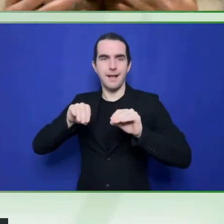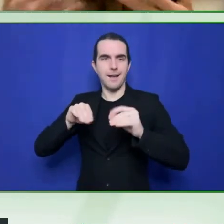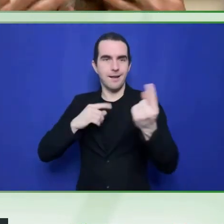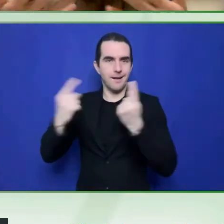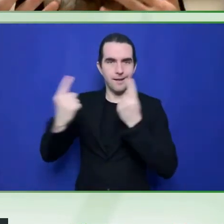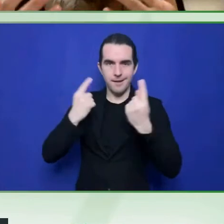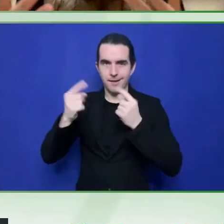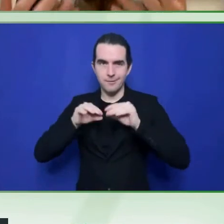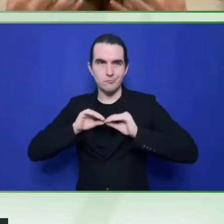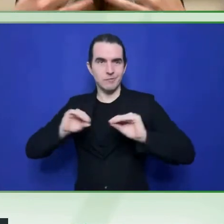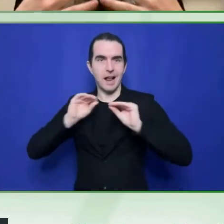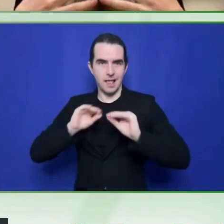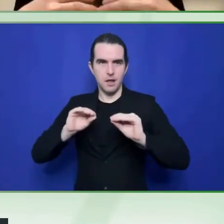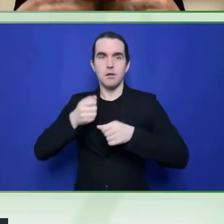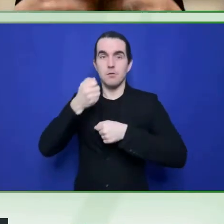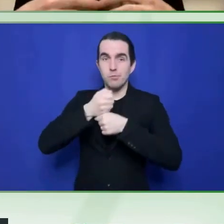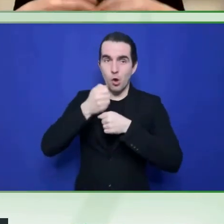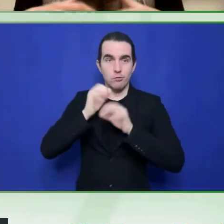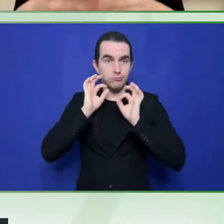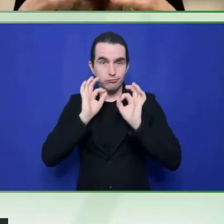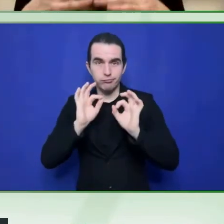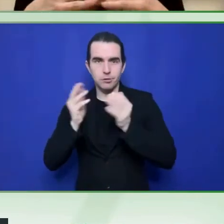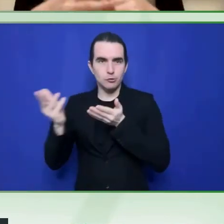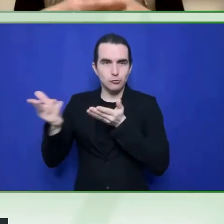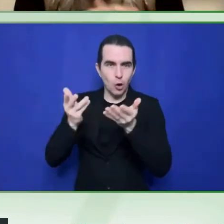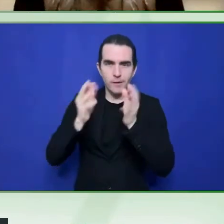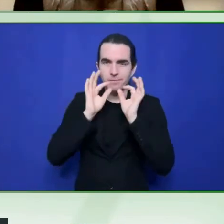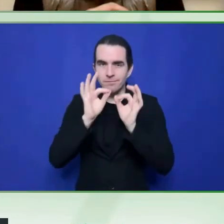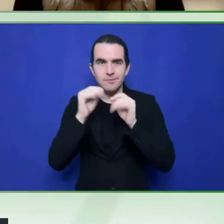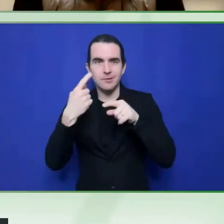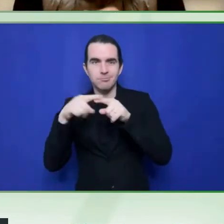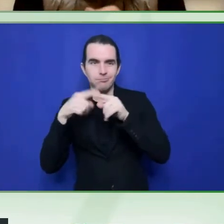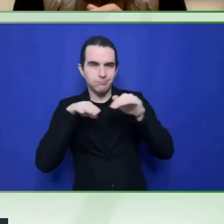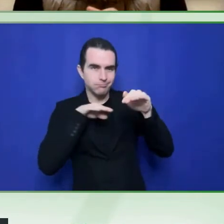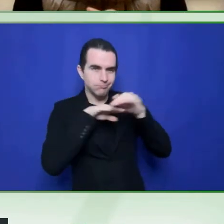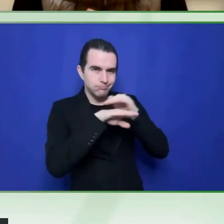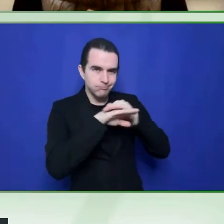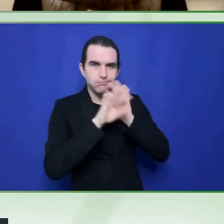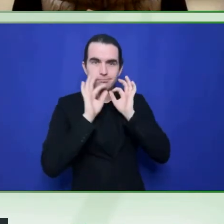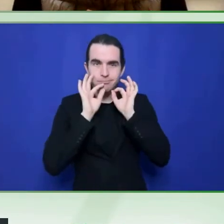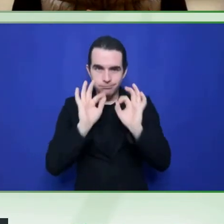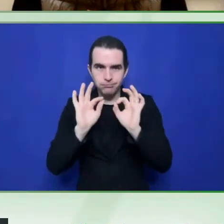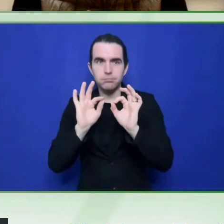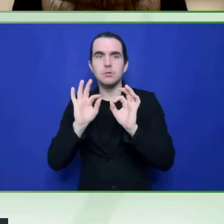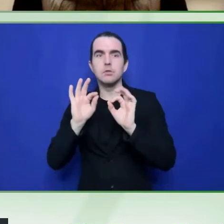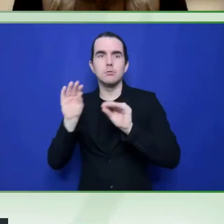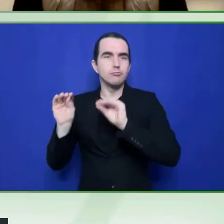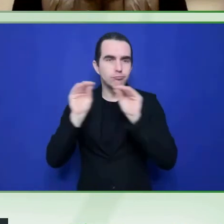of automatization, where our current skills are less and less needed. Next slide, please.